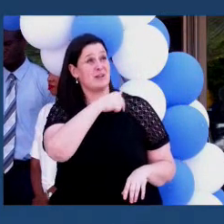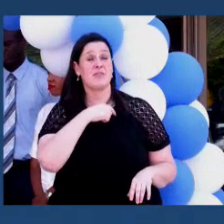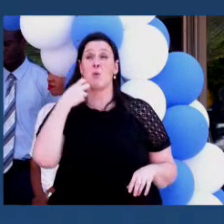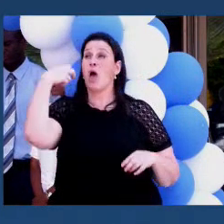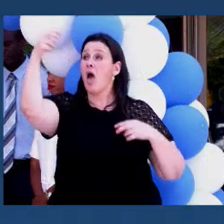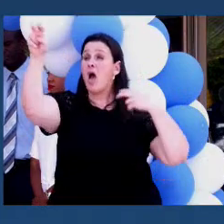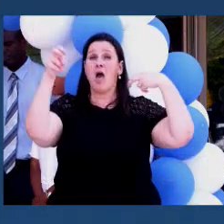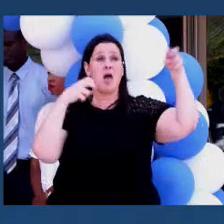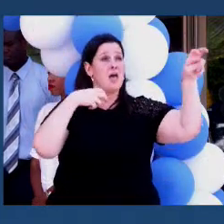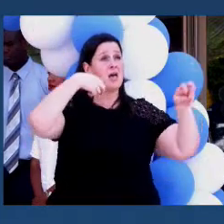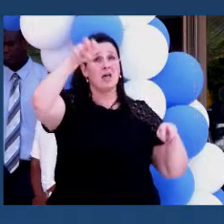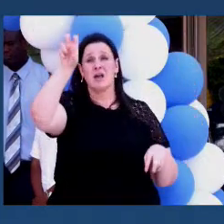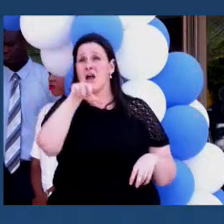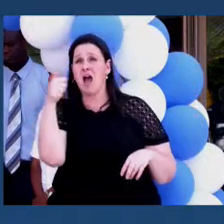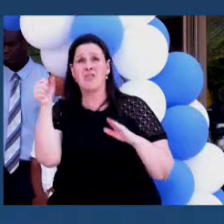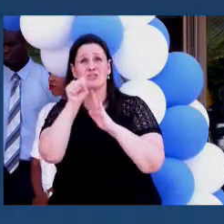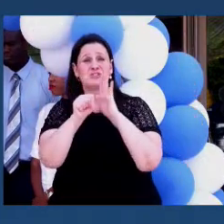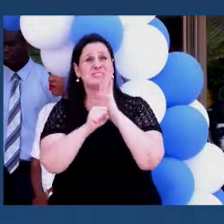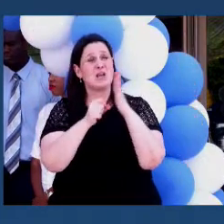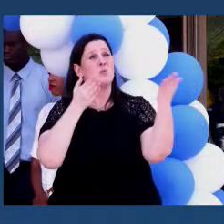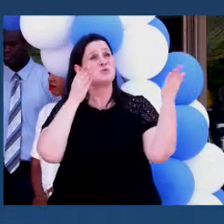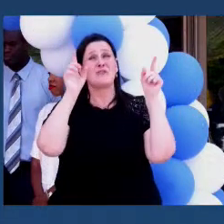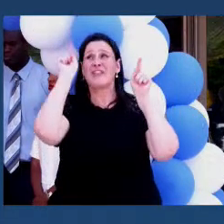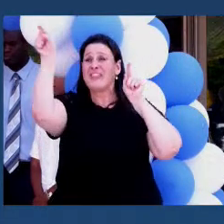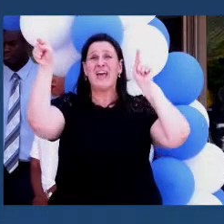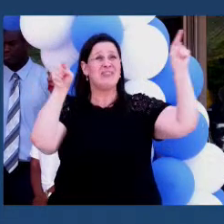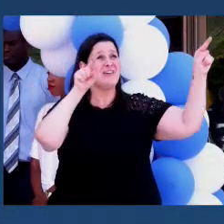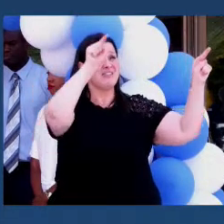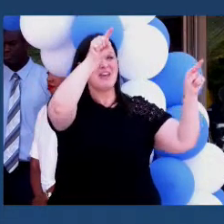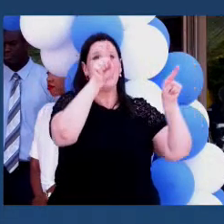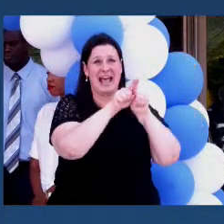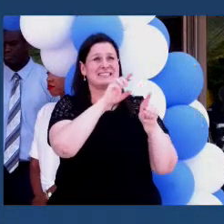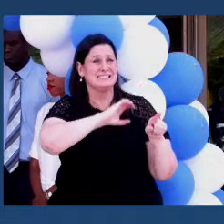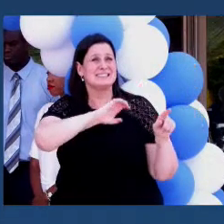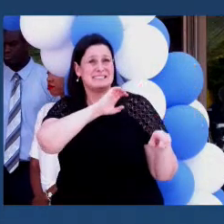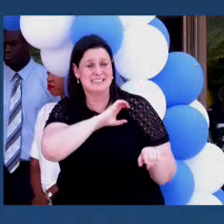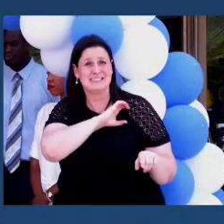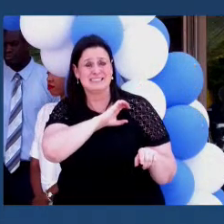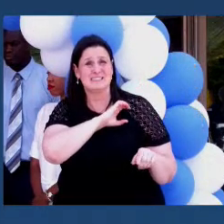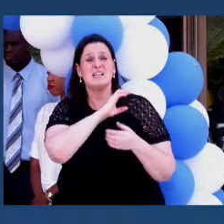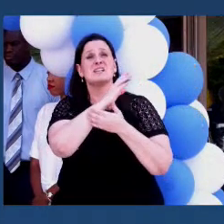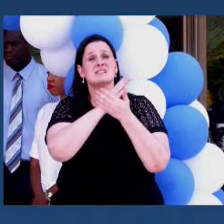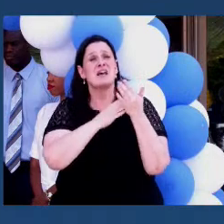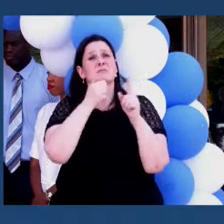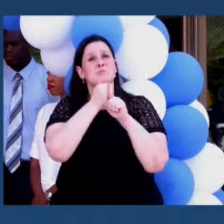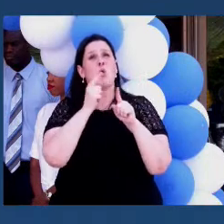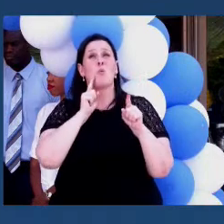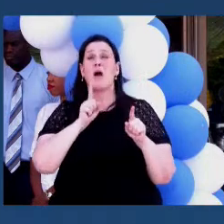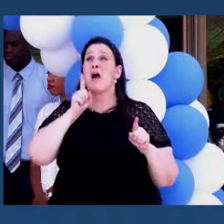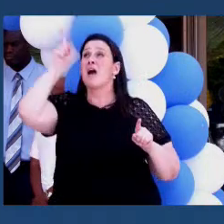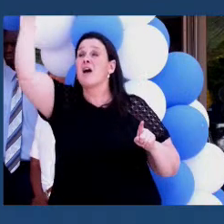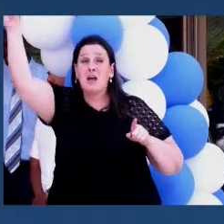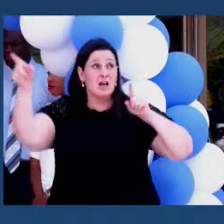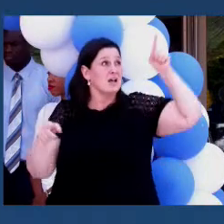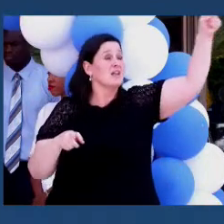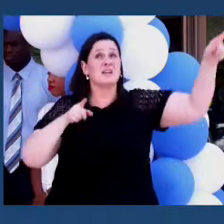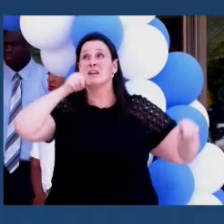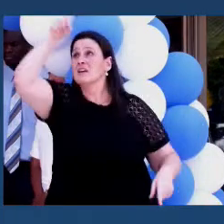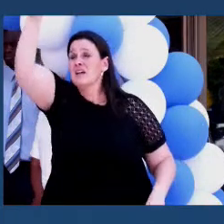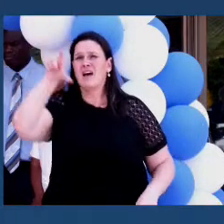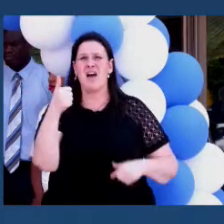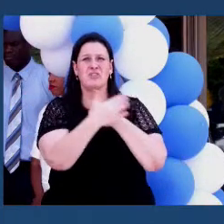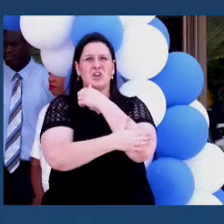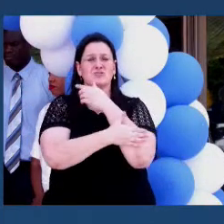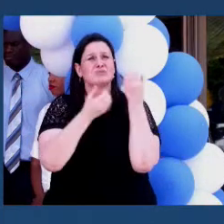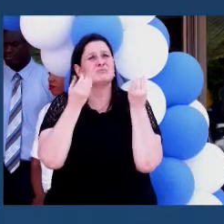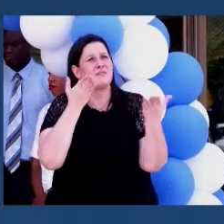other states, and they will serve also there as citizens. And some of them will even travel overseas and give